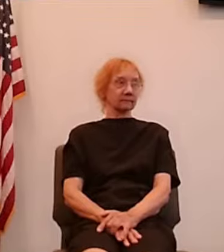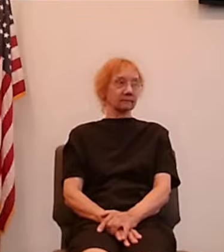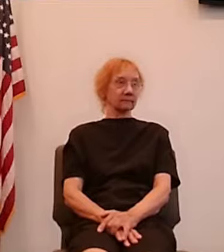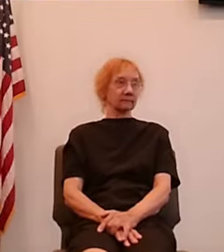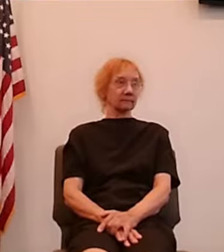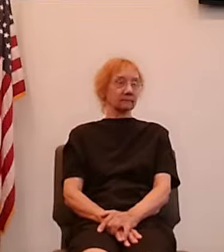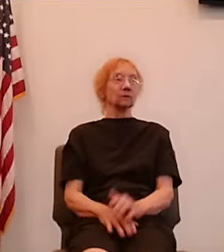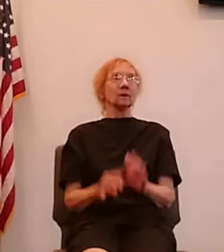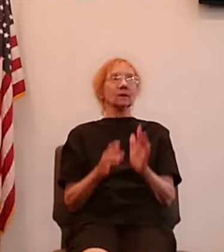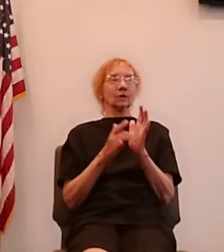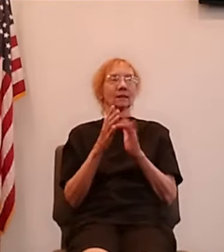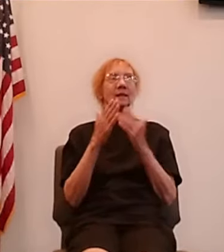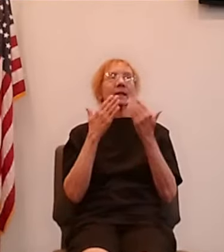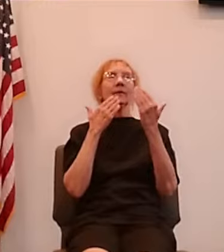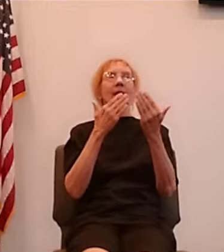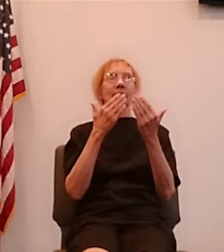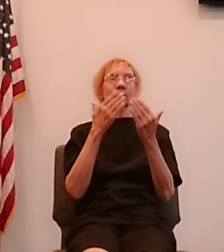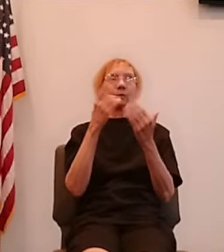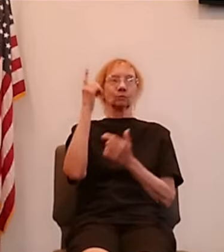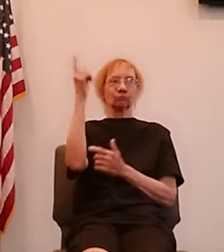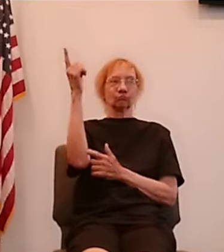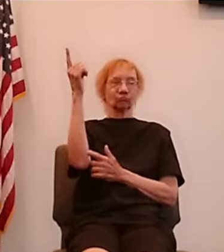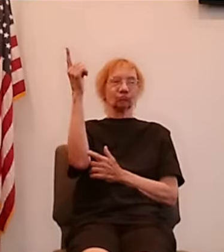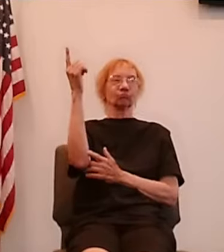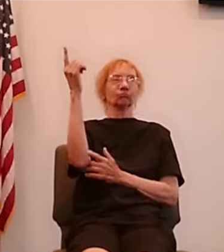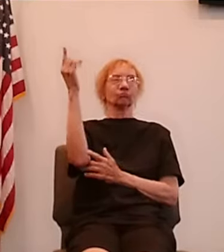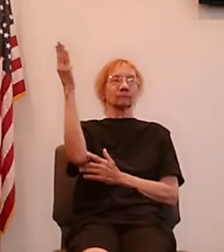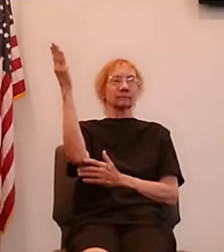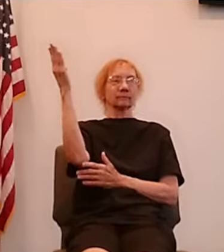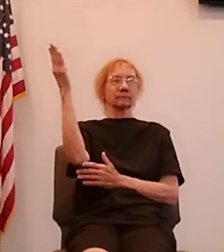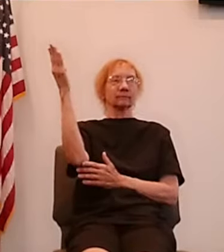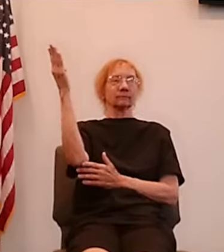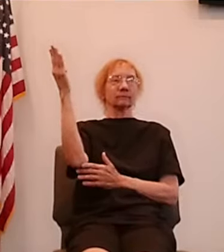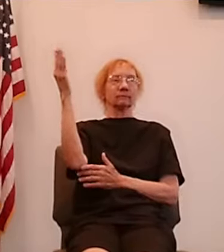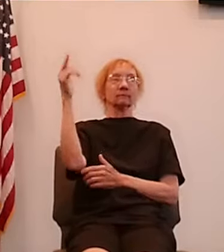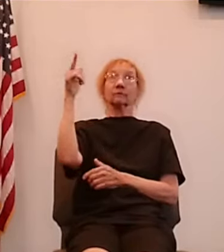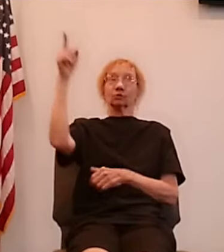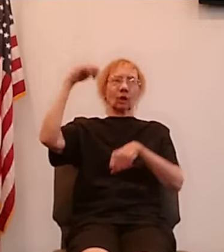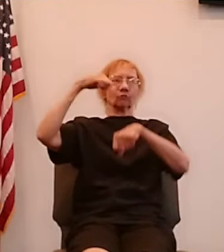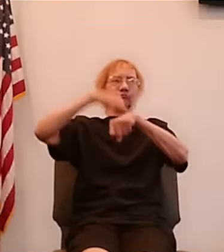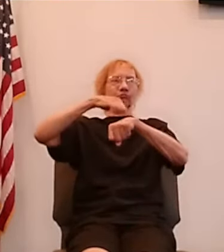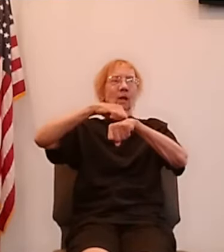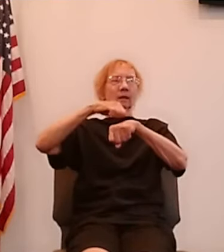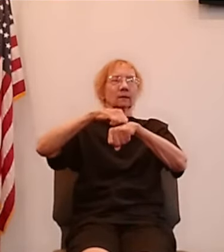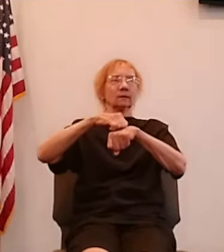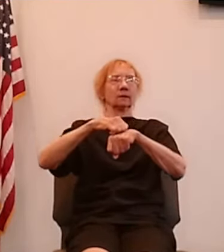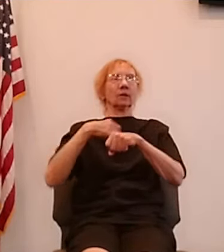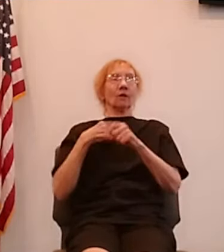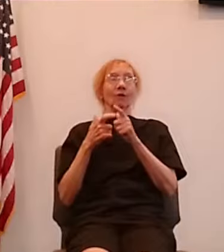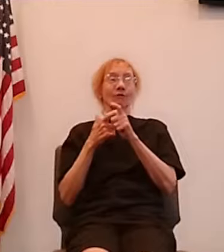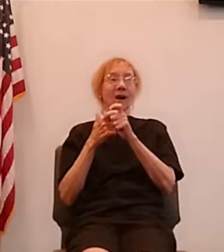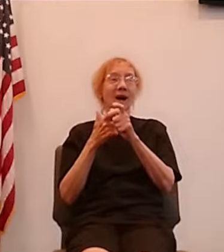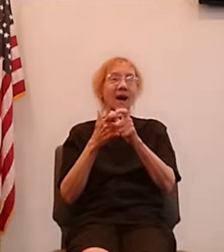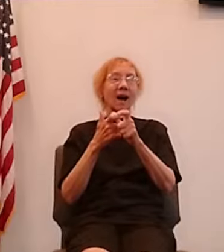Jesus, thank you that you are the rock that we can run to, the rock that we can cling